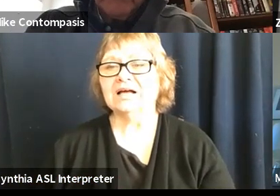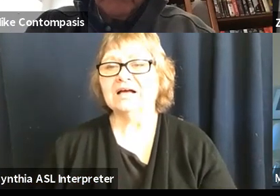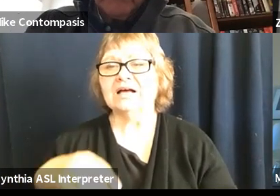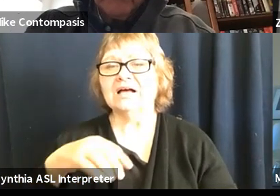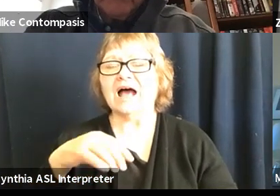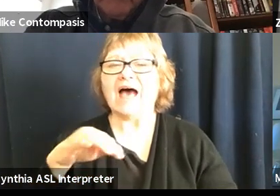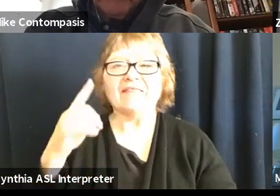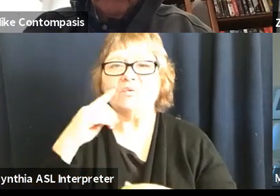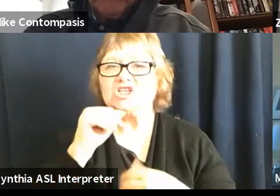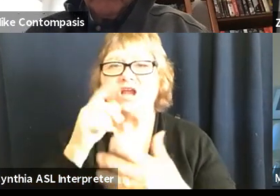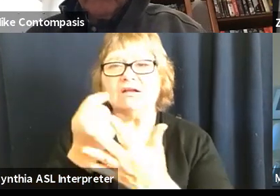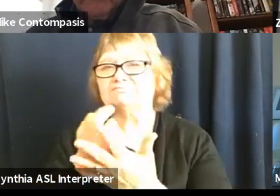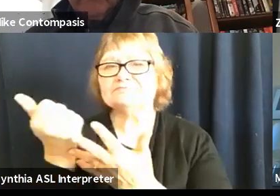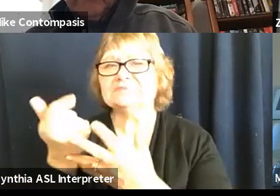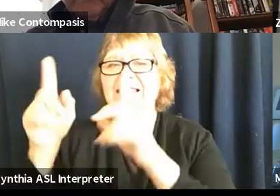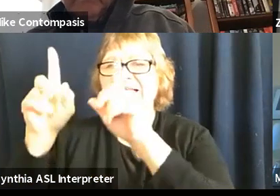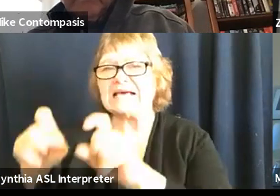the exam admission test.